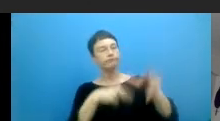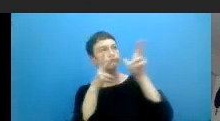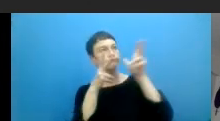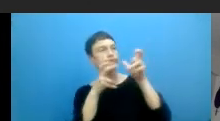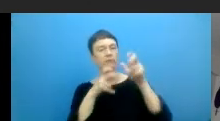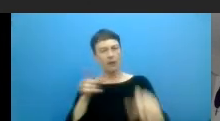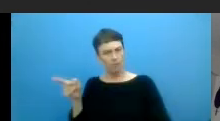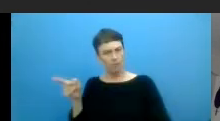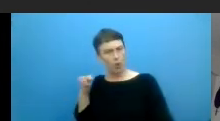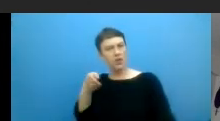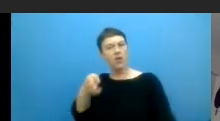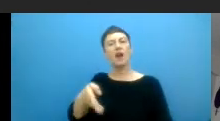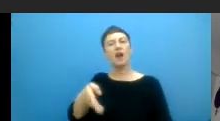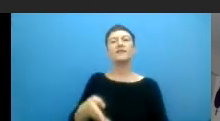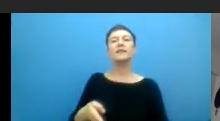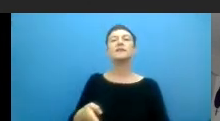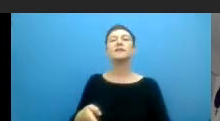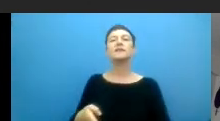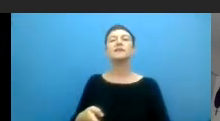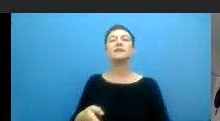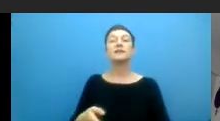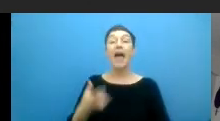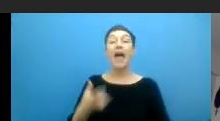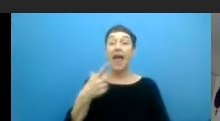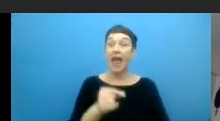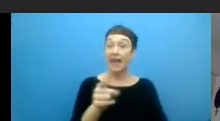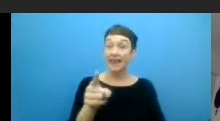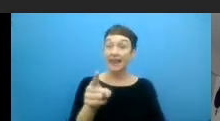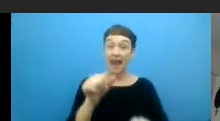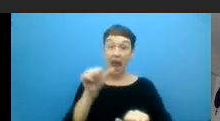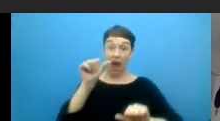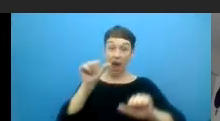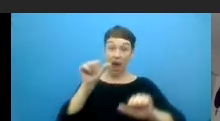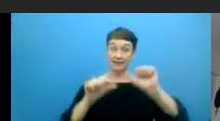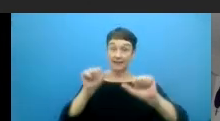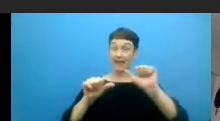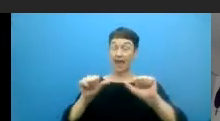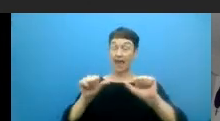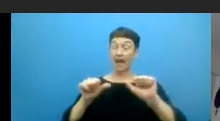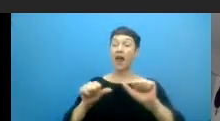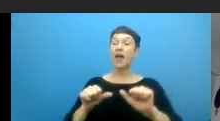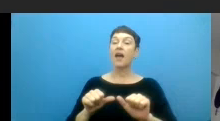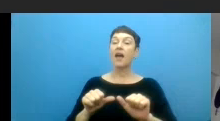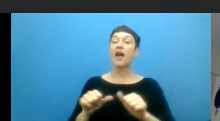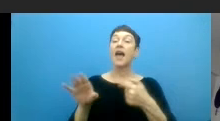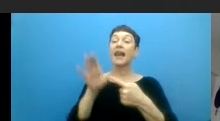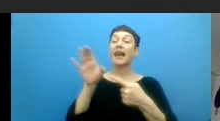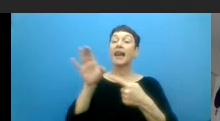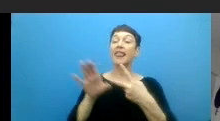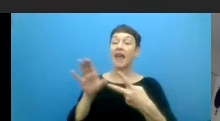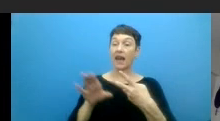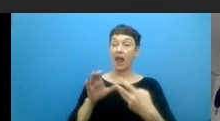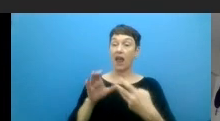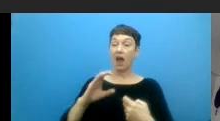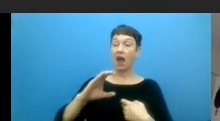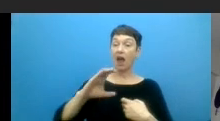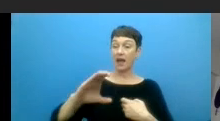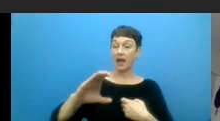with the students so that they know exactly how the marks will be allocated.